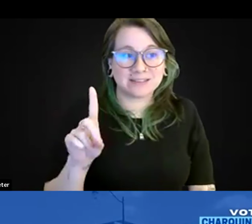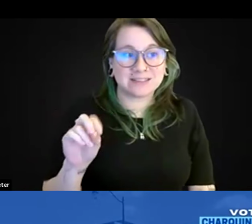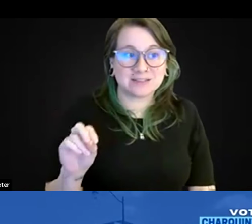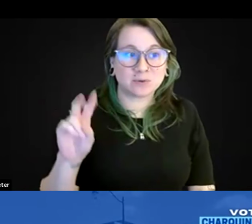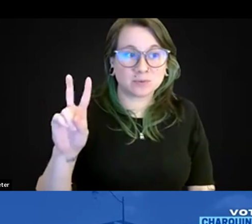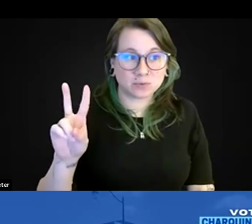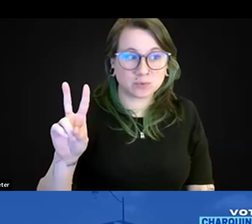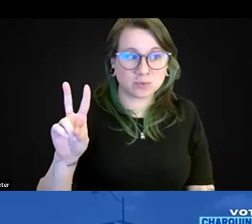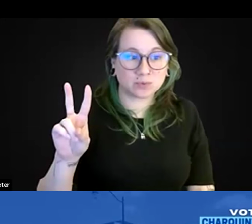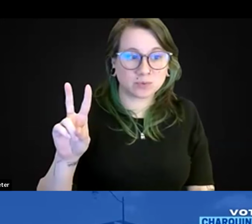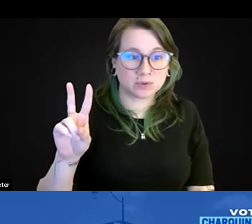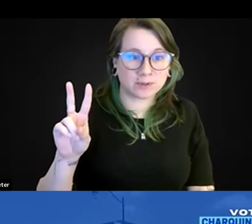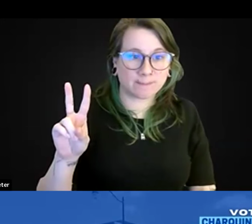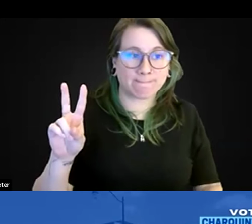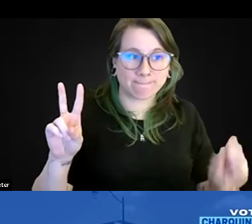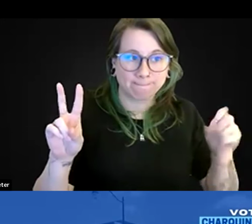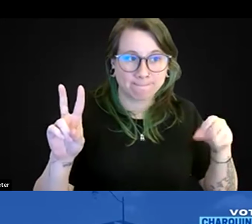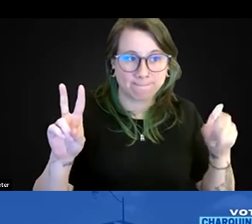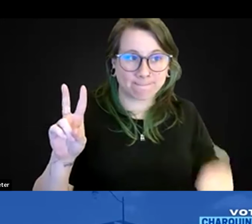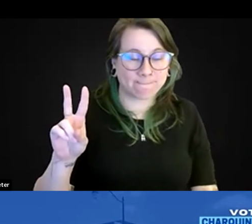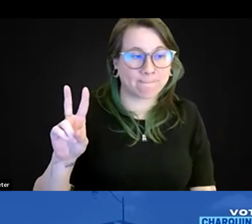5D02, Yes.